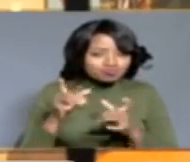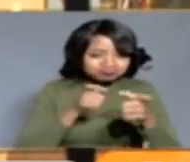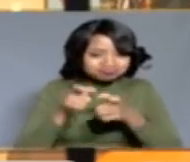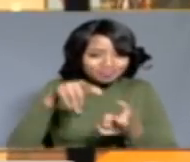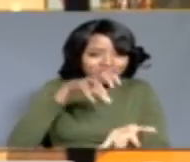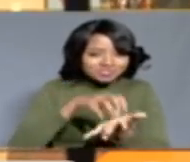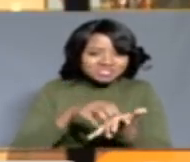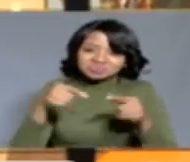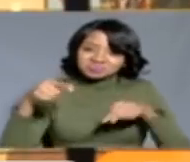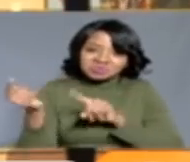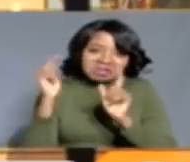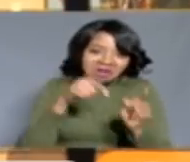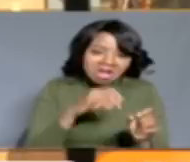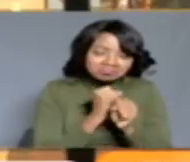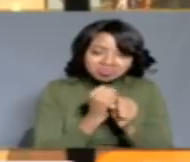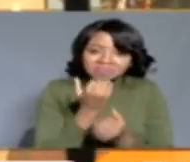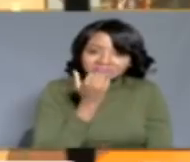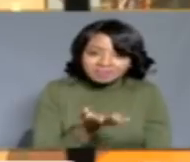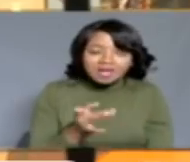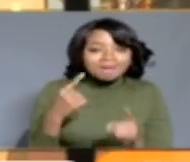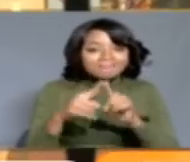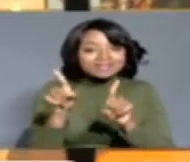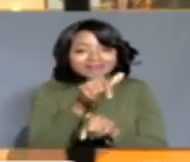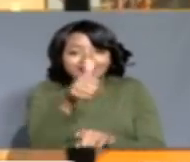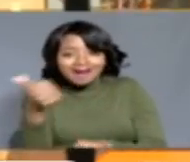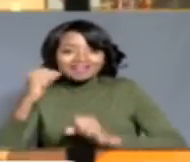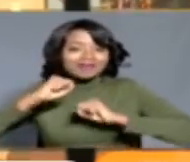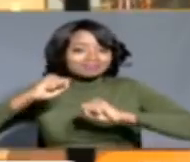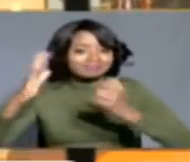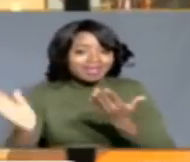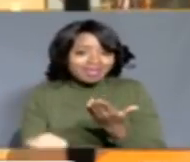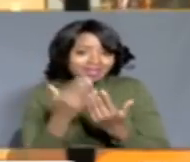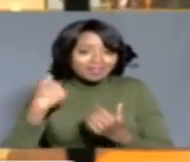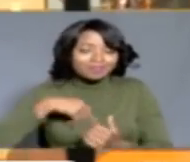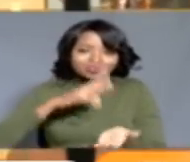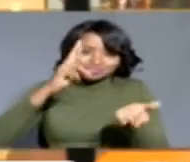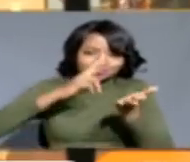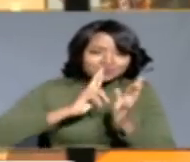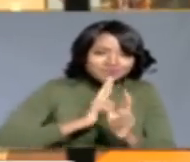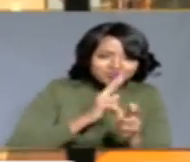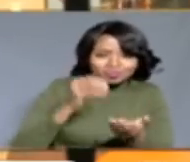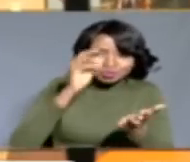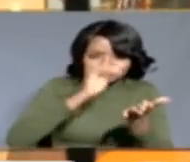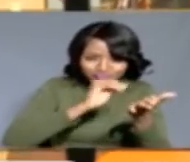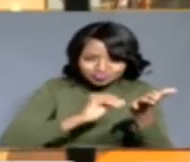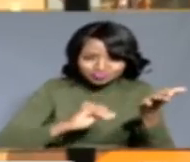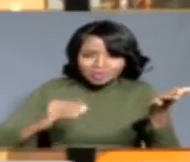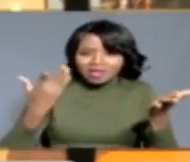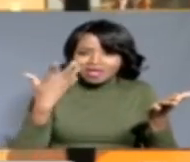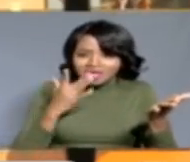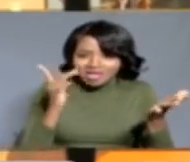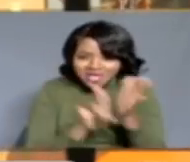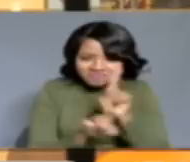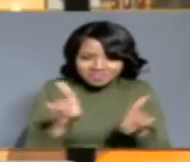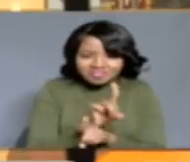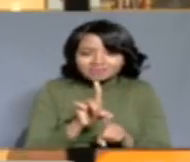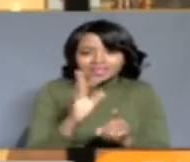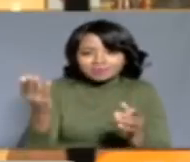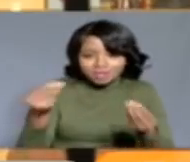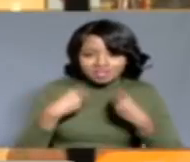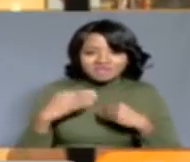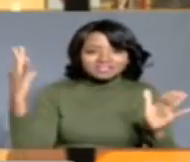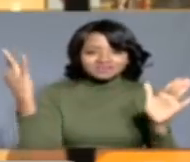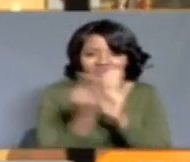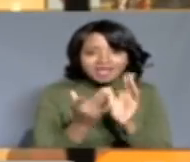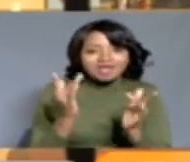akukua leo. But the other officers wenye amekuwa wametusaidia tukareport everything, wamesema wata prepare file for it to go to court on Friday. So